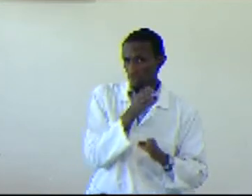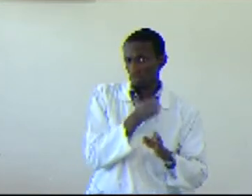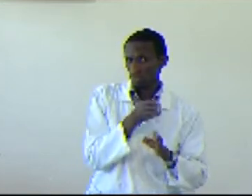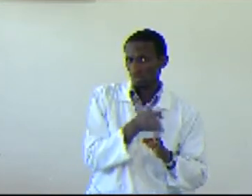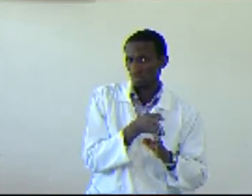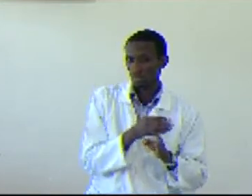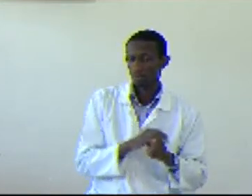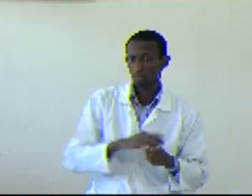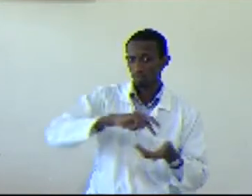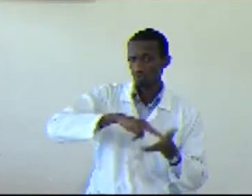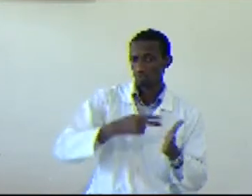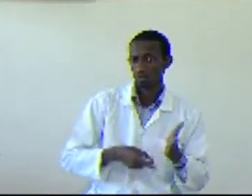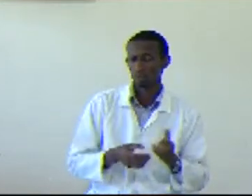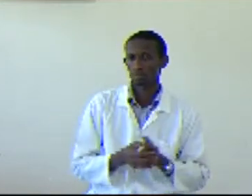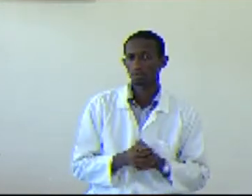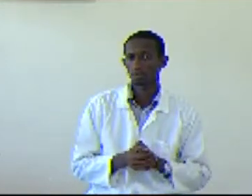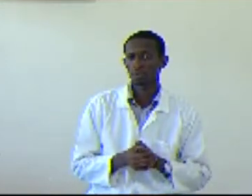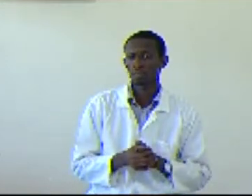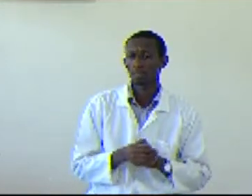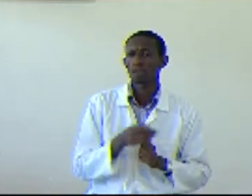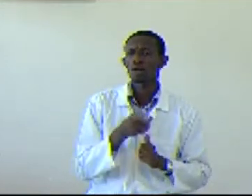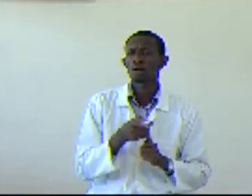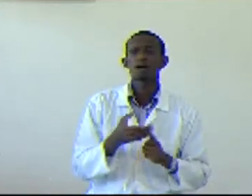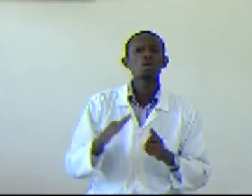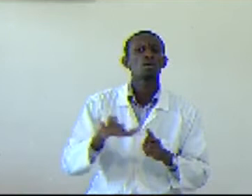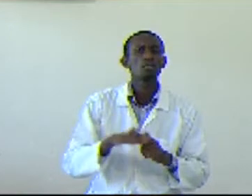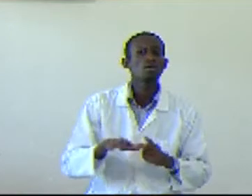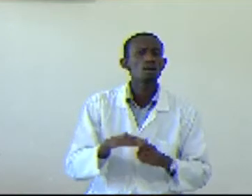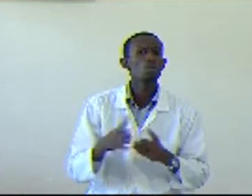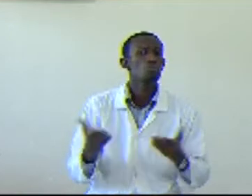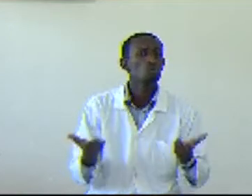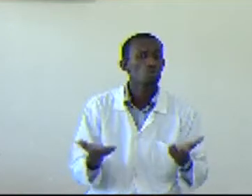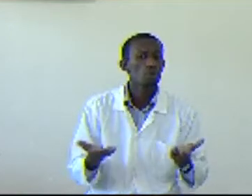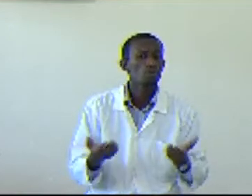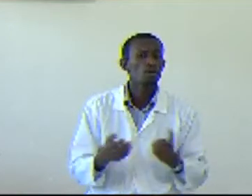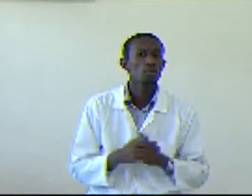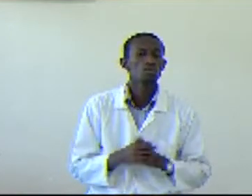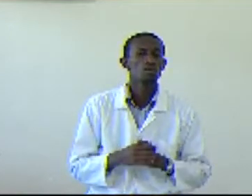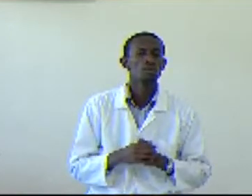point means where, so this variance